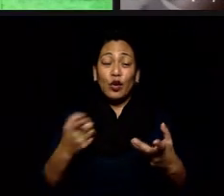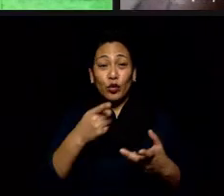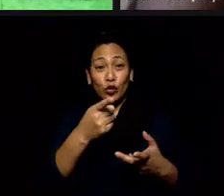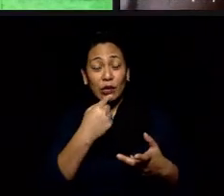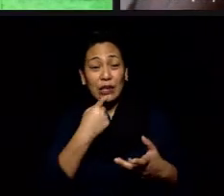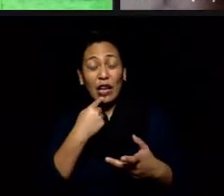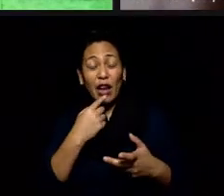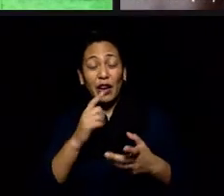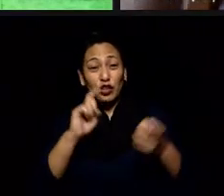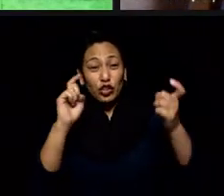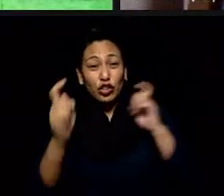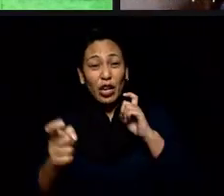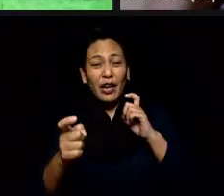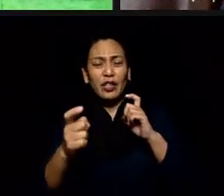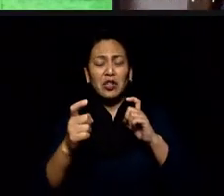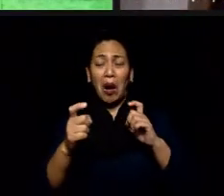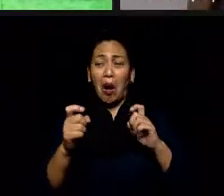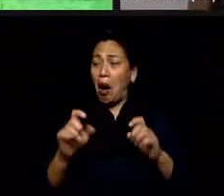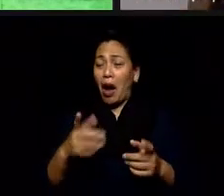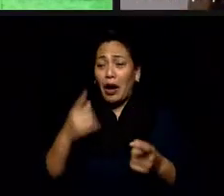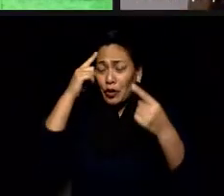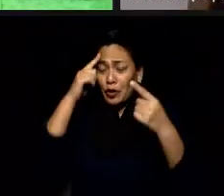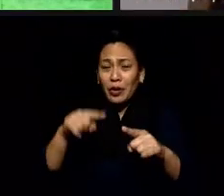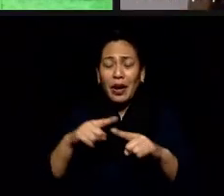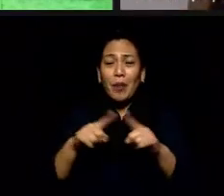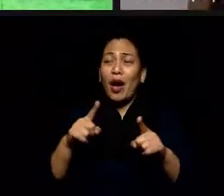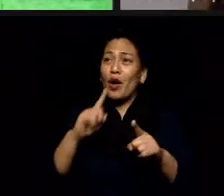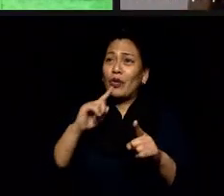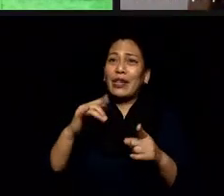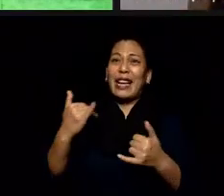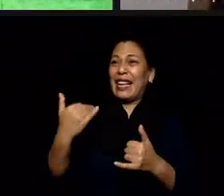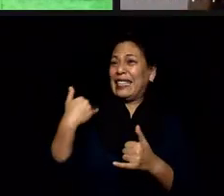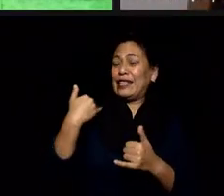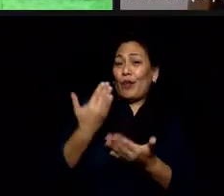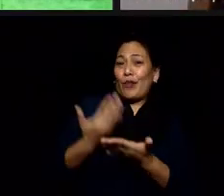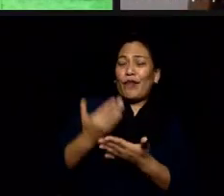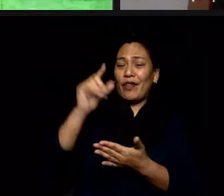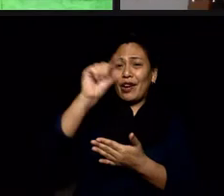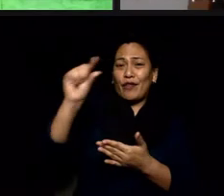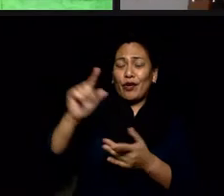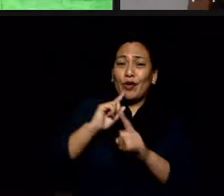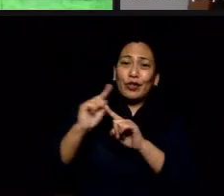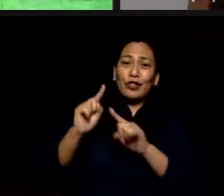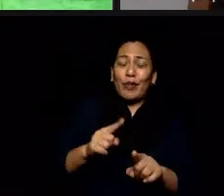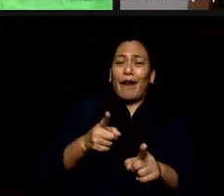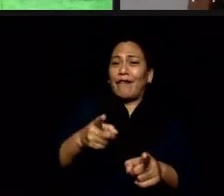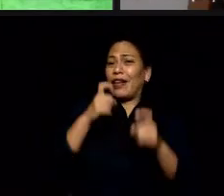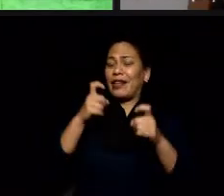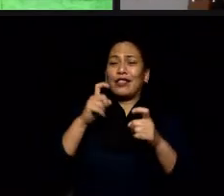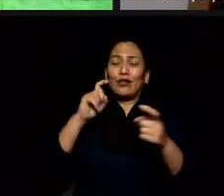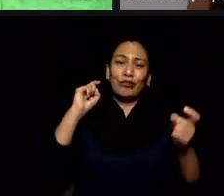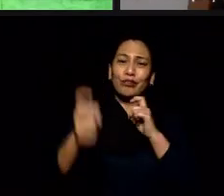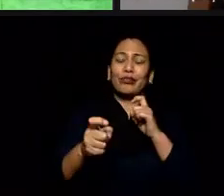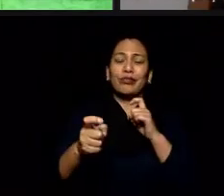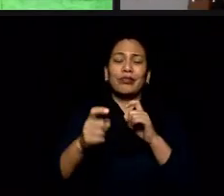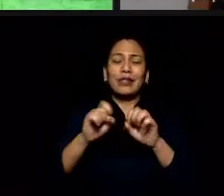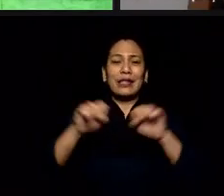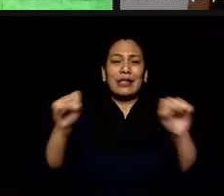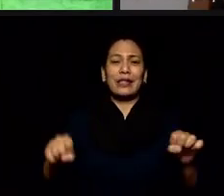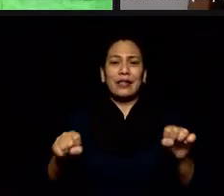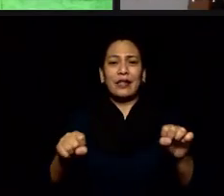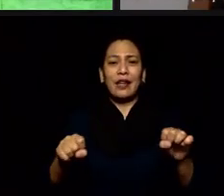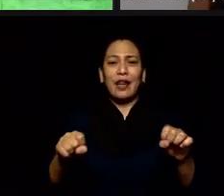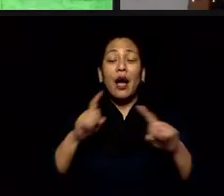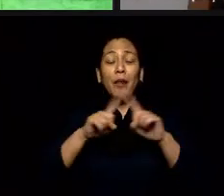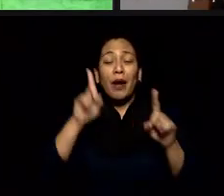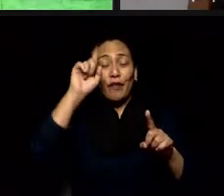can imagine, wow, how surprising and how quickly the government responded to COVID. And it's possible, big things are possible. The challenge I